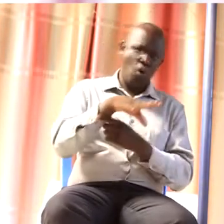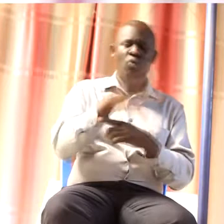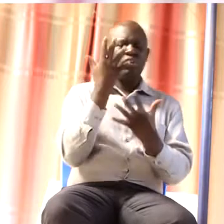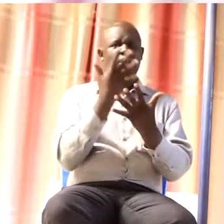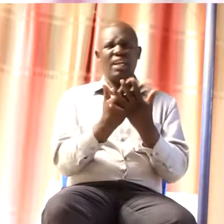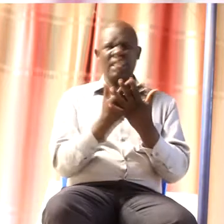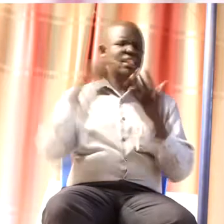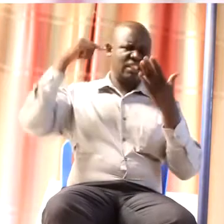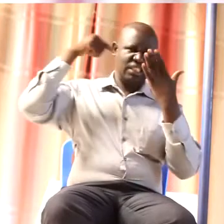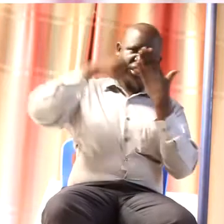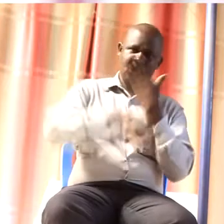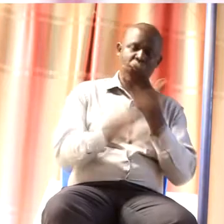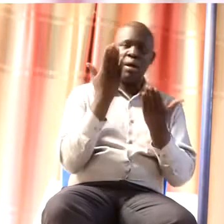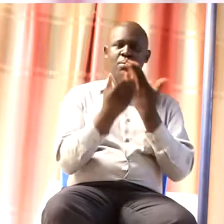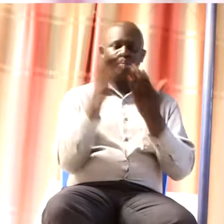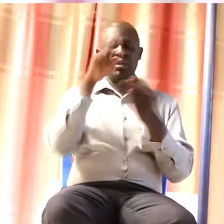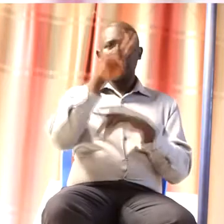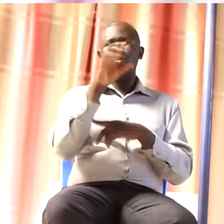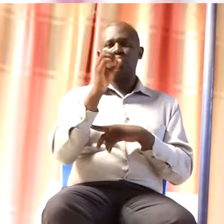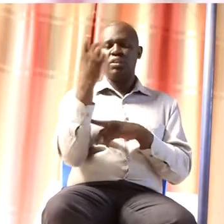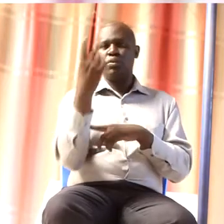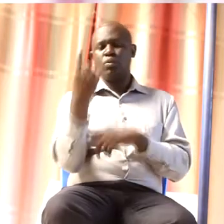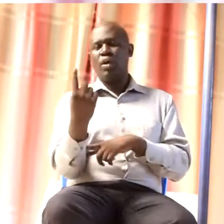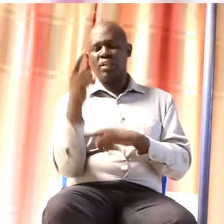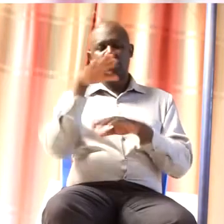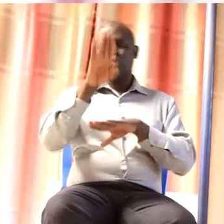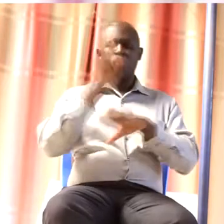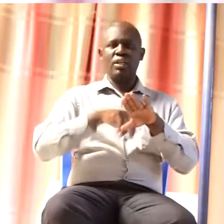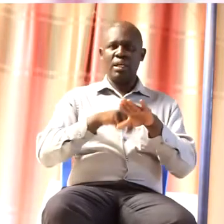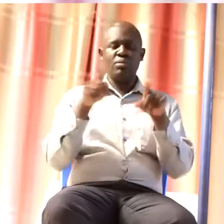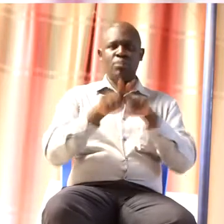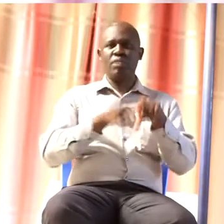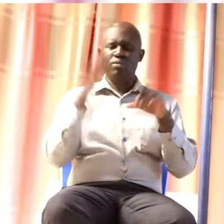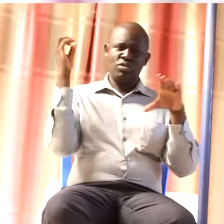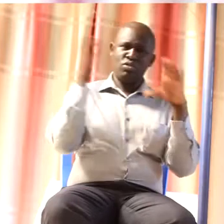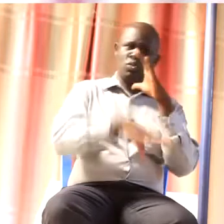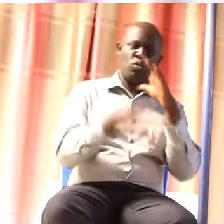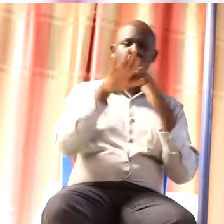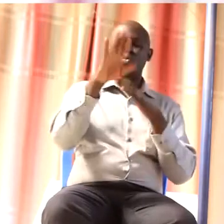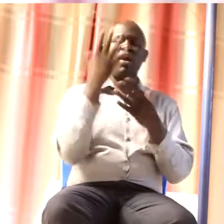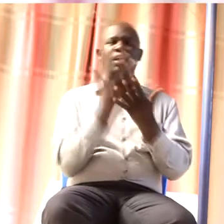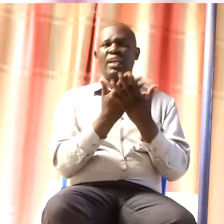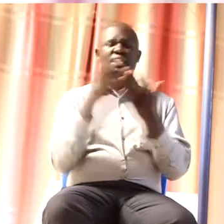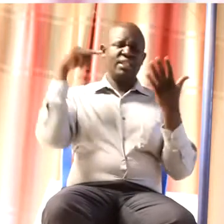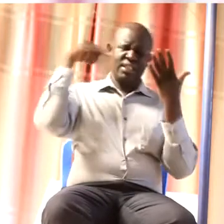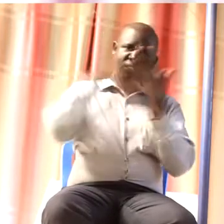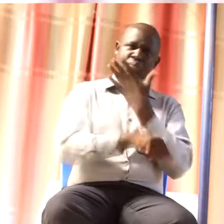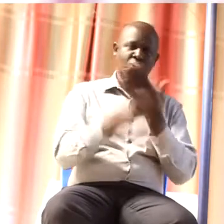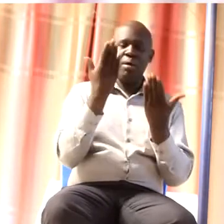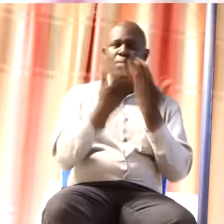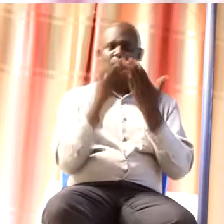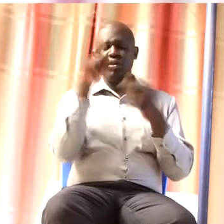Maybe in 2021, it's your time to cast your net deeper. In 2020, you could have tried to catch something you